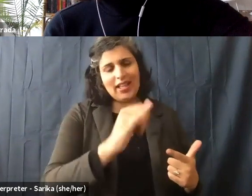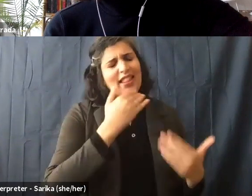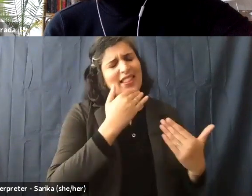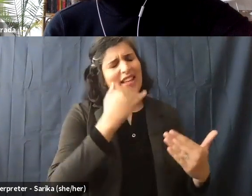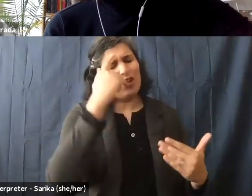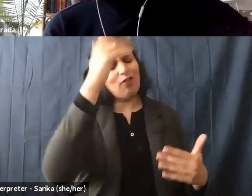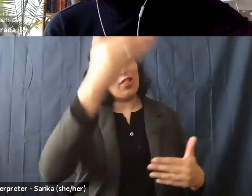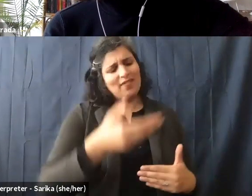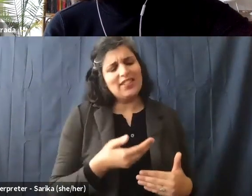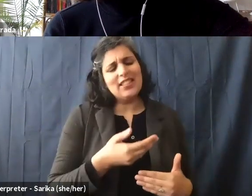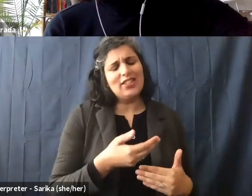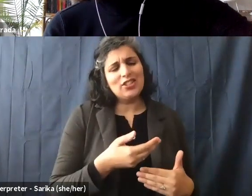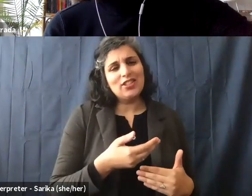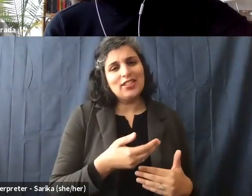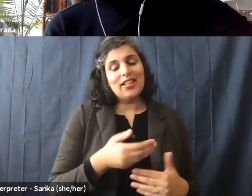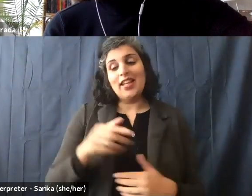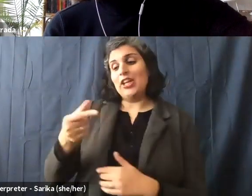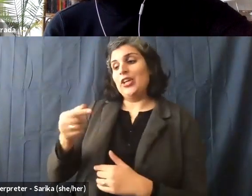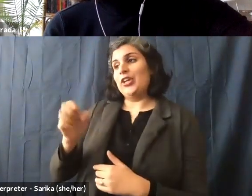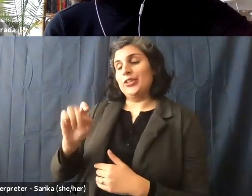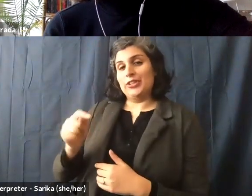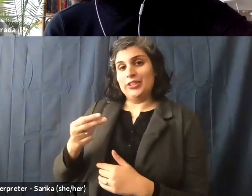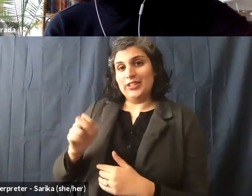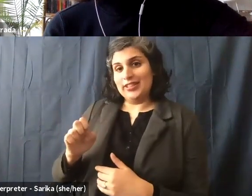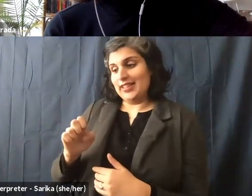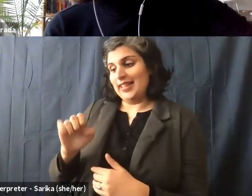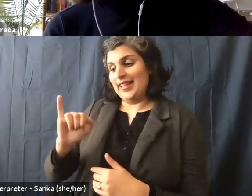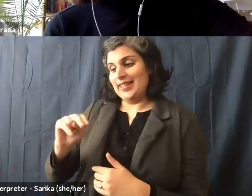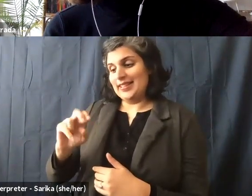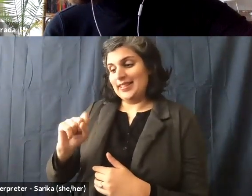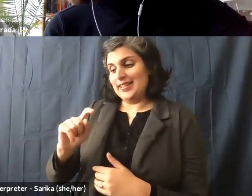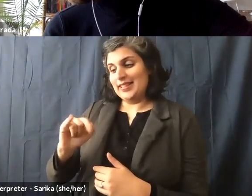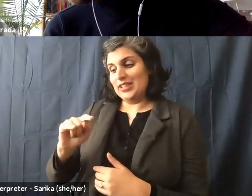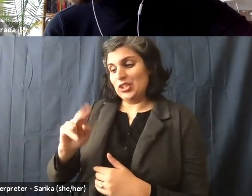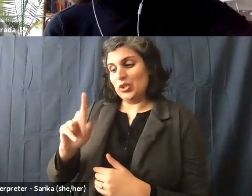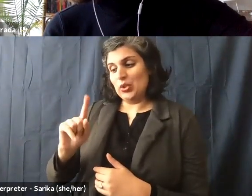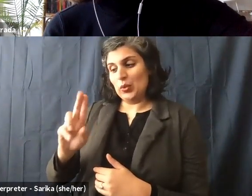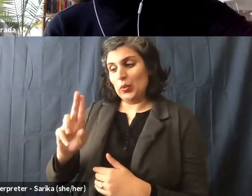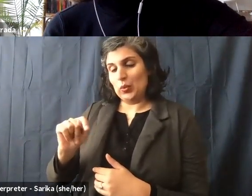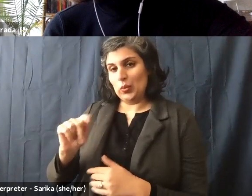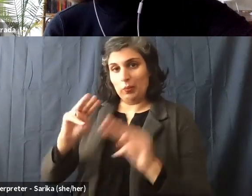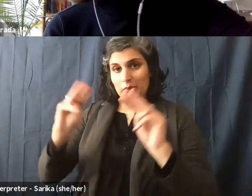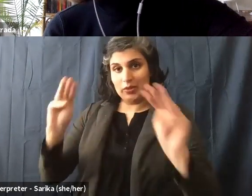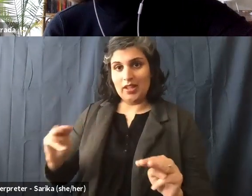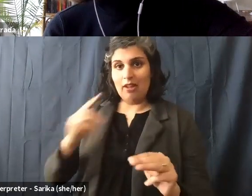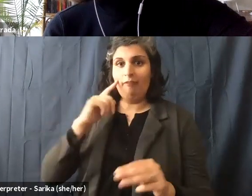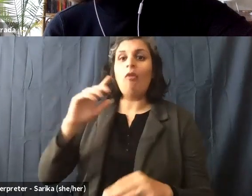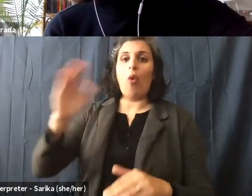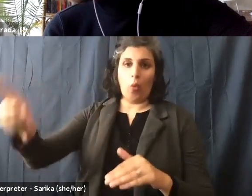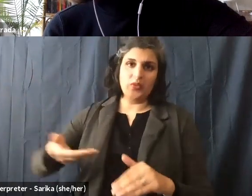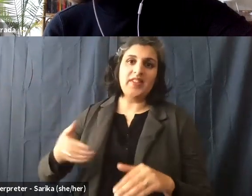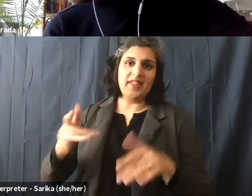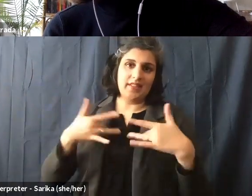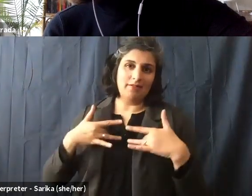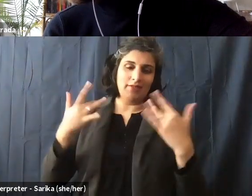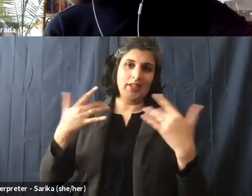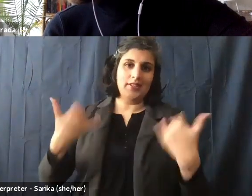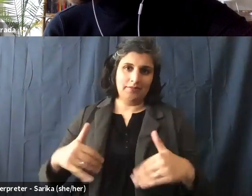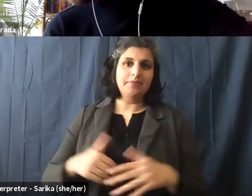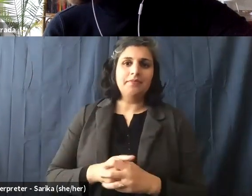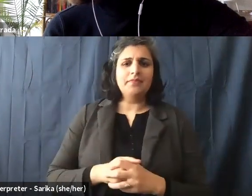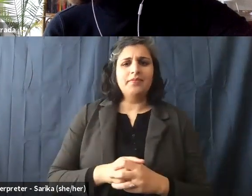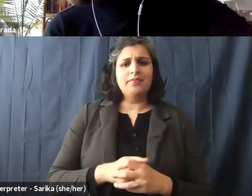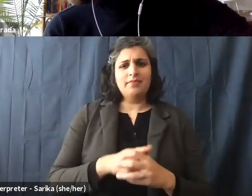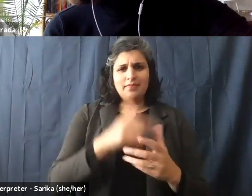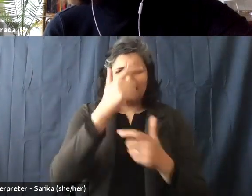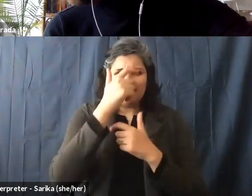invitation, and to the Goethe Institute for holding the event. It's been so interesting working